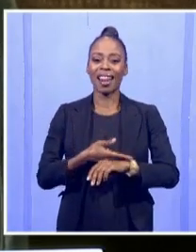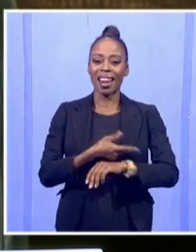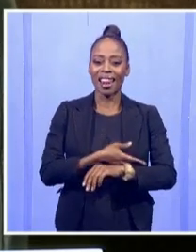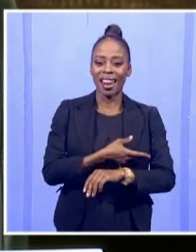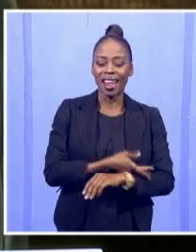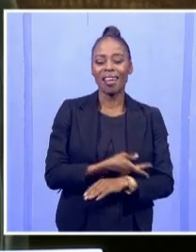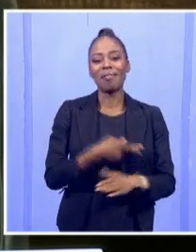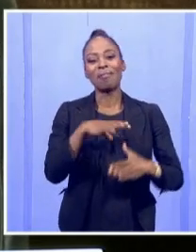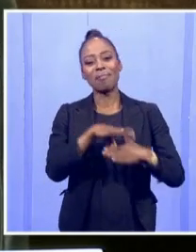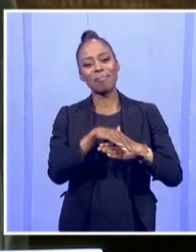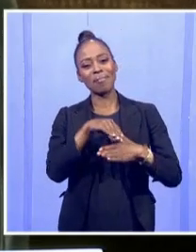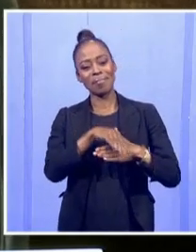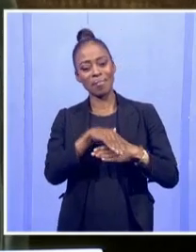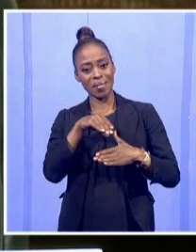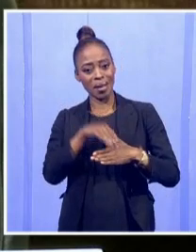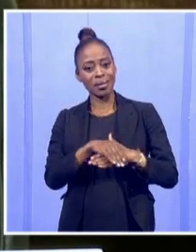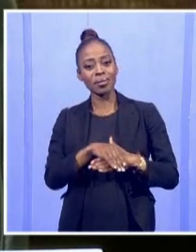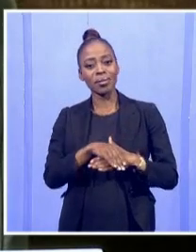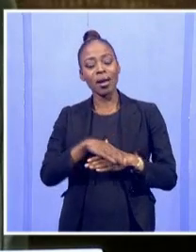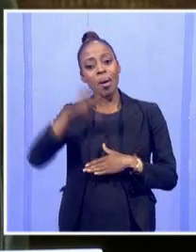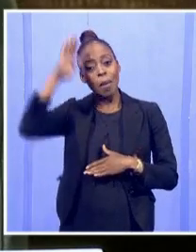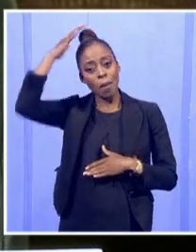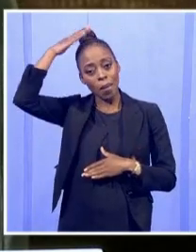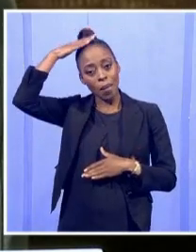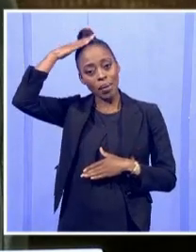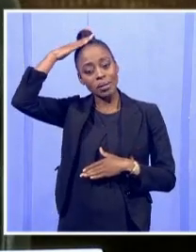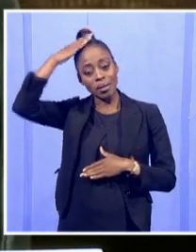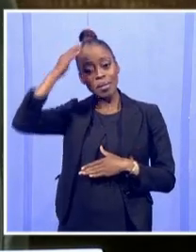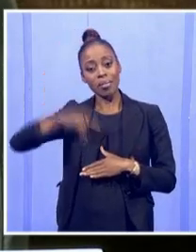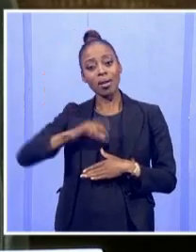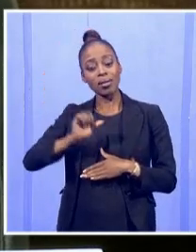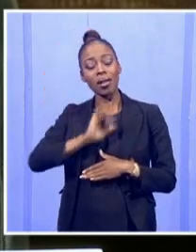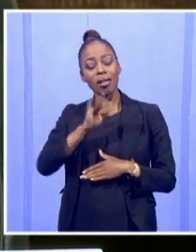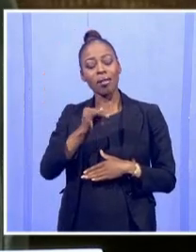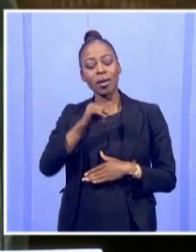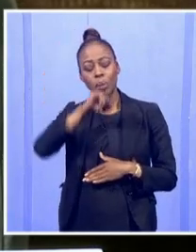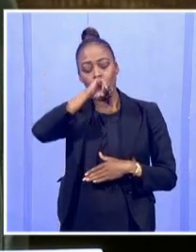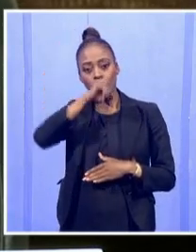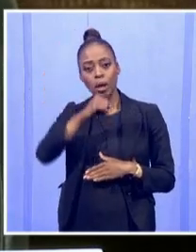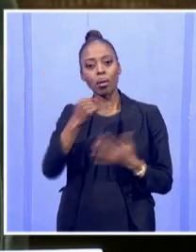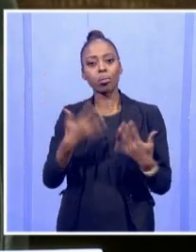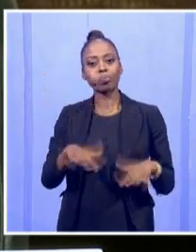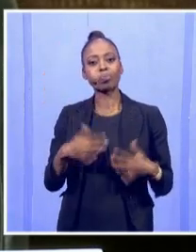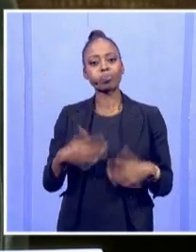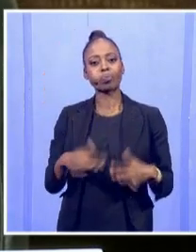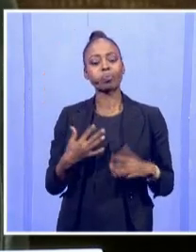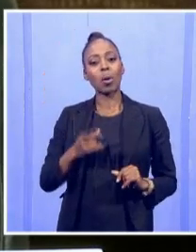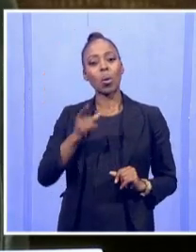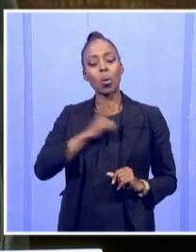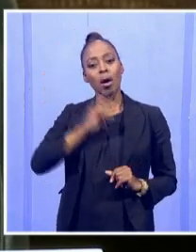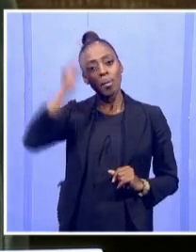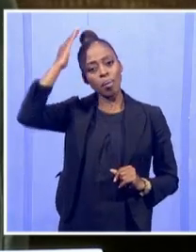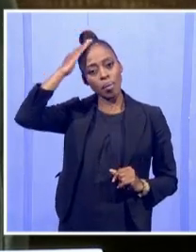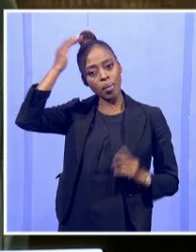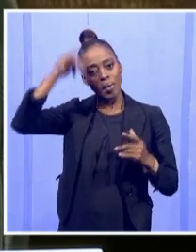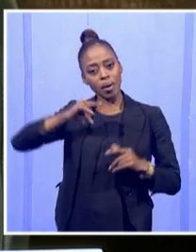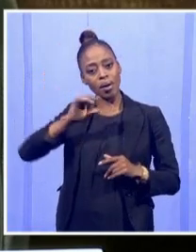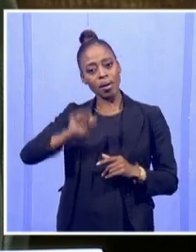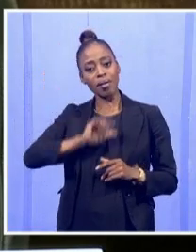had a large Muslim consumer market here in South Africa, with a history of Muslims in South Africa for more